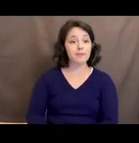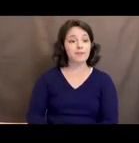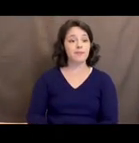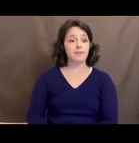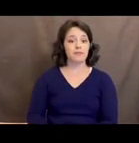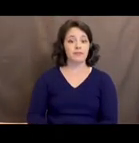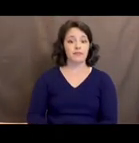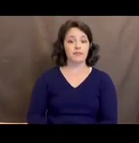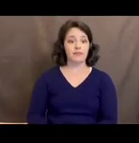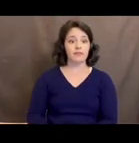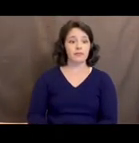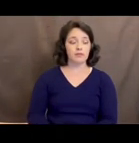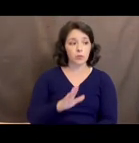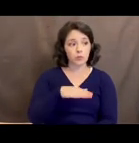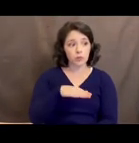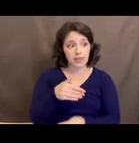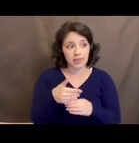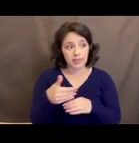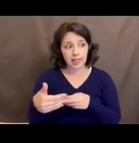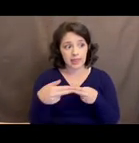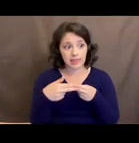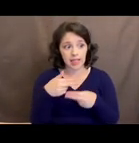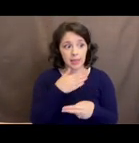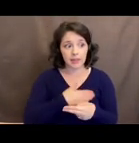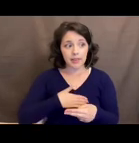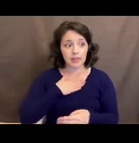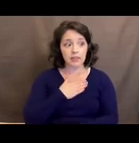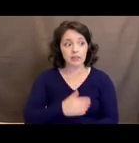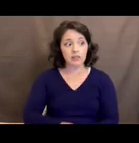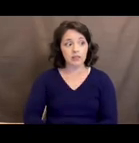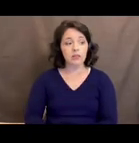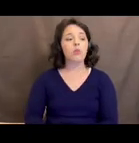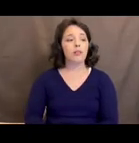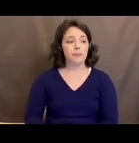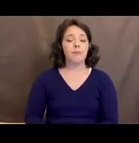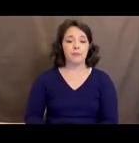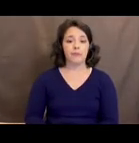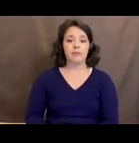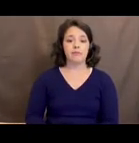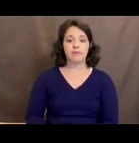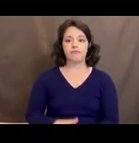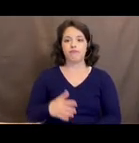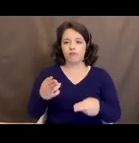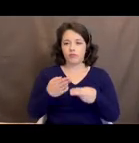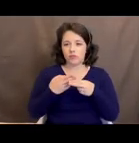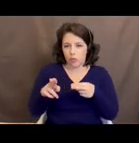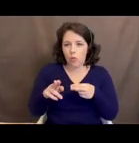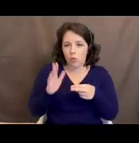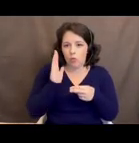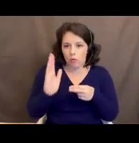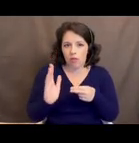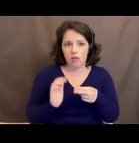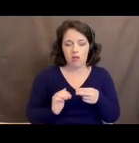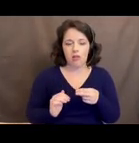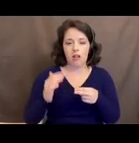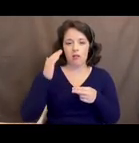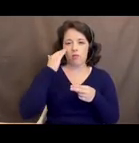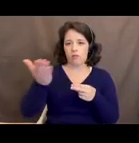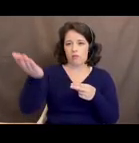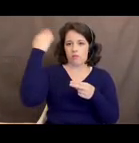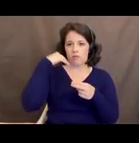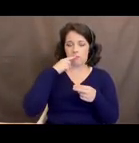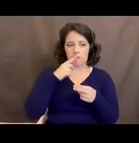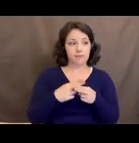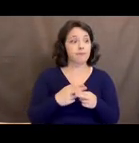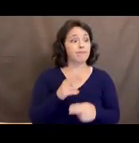So go to the next slide, please. So this is just a quick slide sharing, and I know Jody mentioned this earlier on, the 23